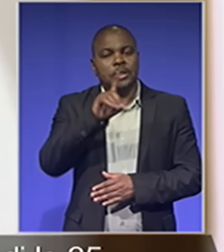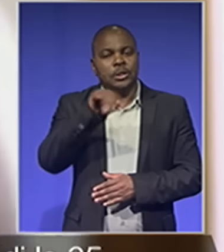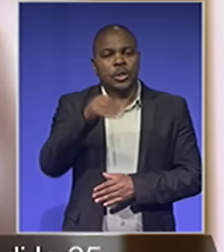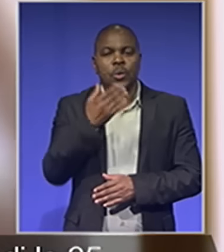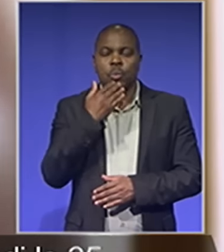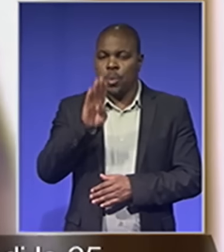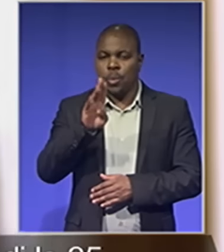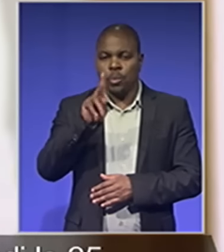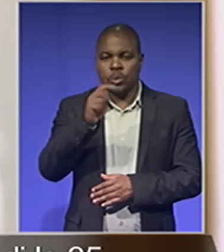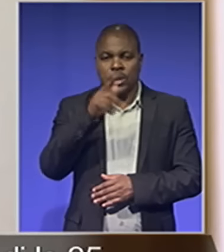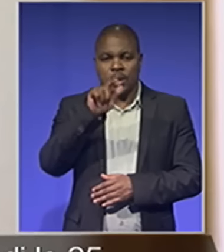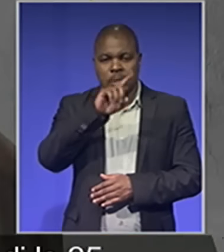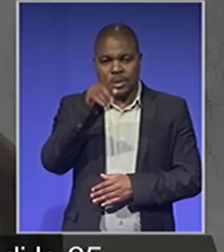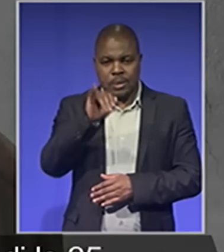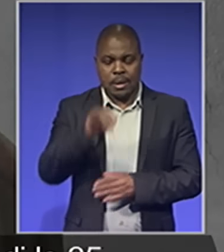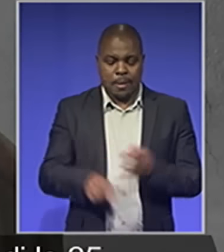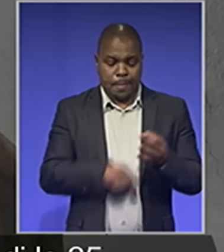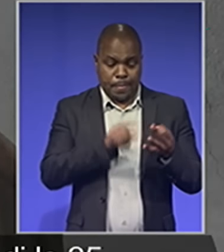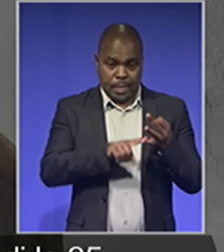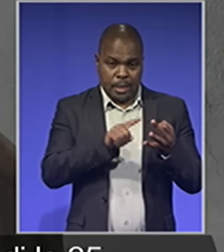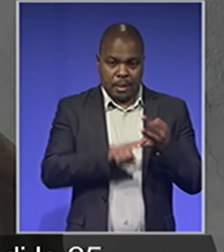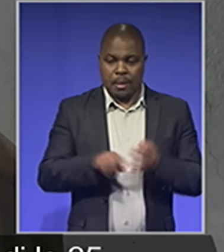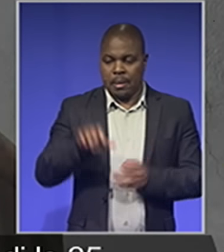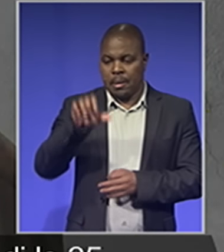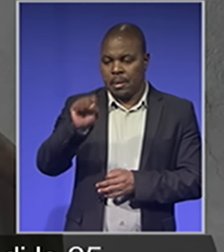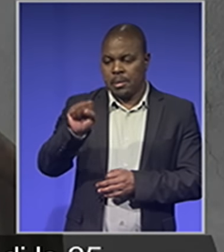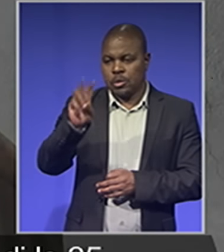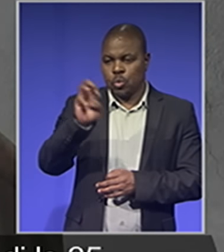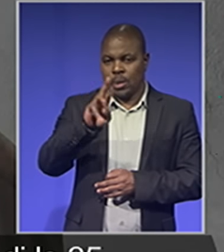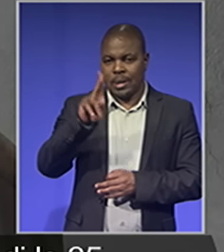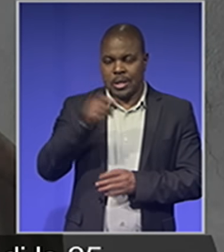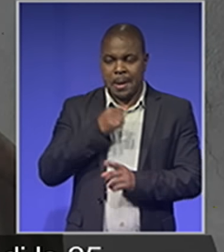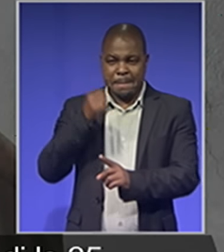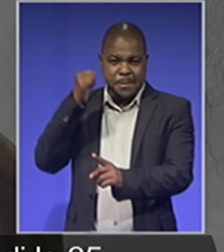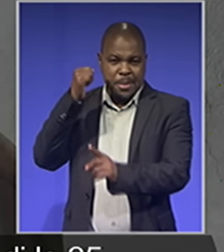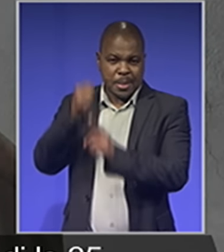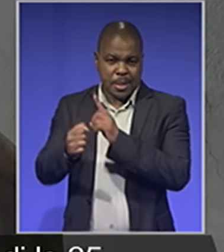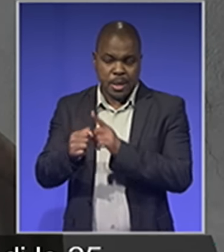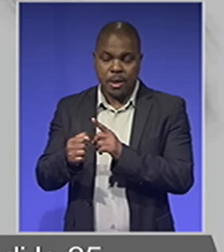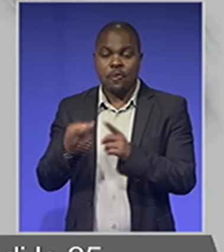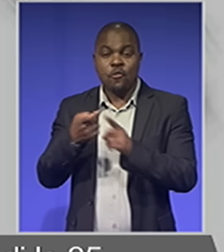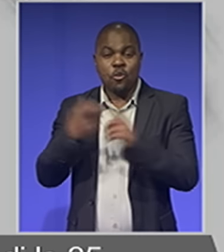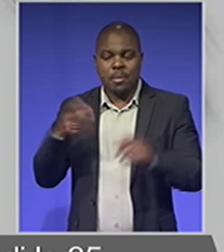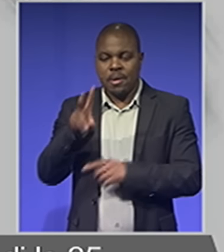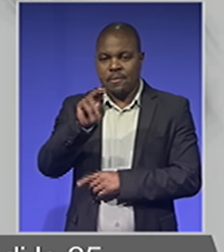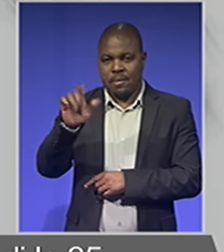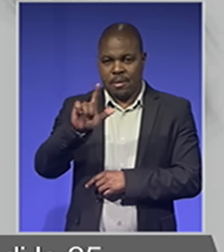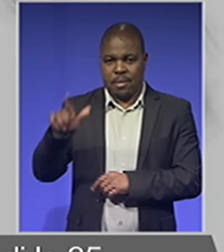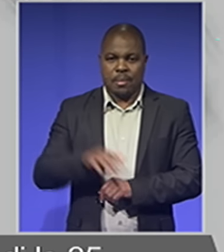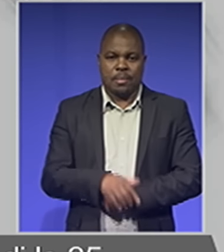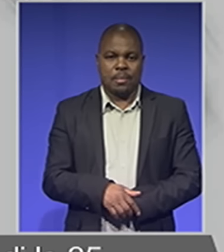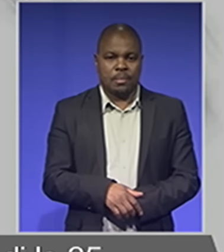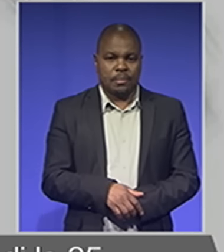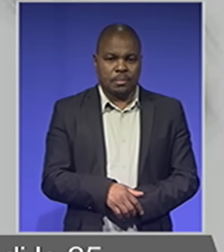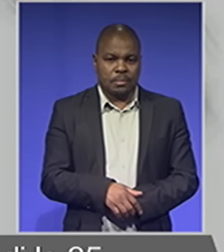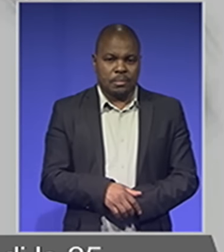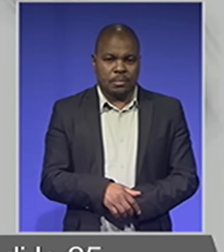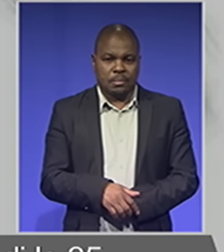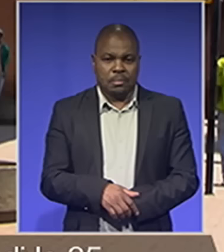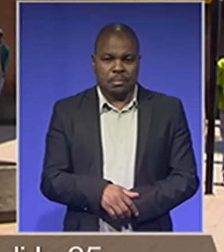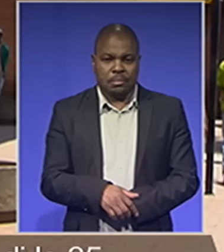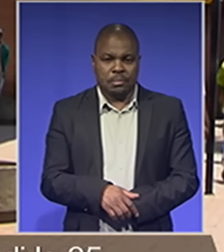o latofadiwa ka polao ya moenjeneri Aman Swart yo o neng a nna kwa Vereeniging. For now, I would like